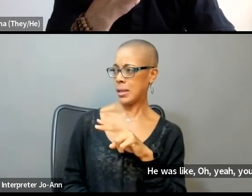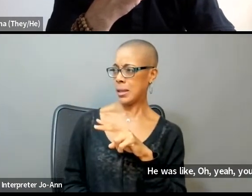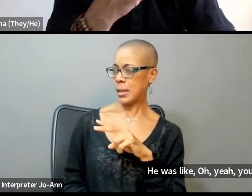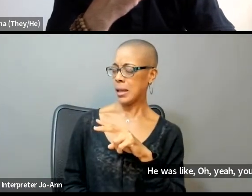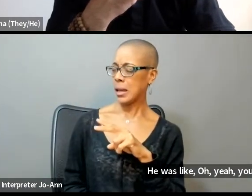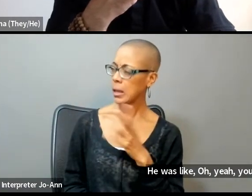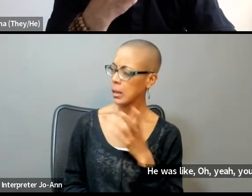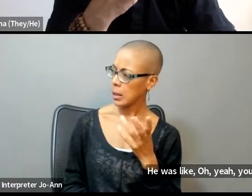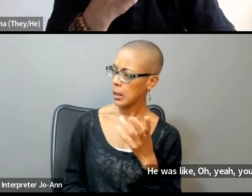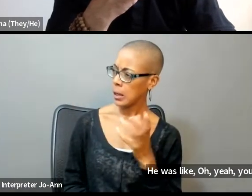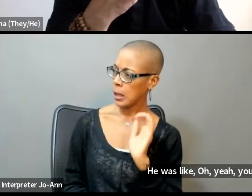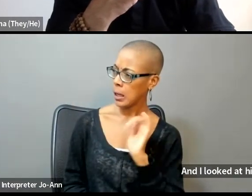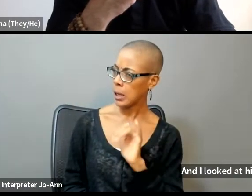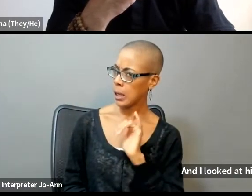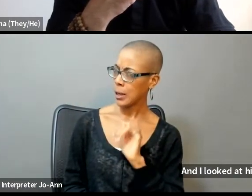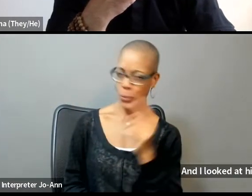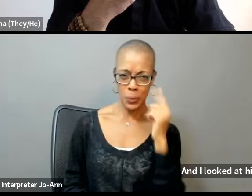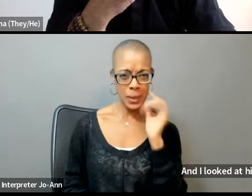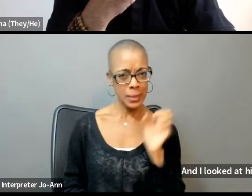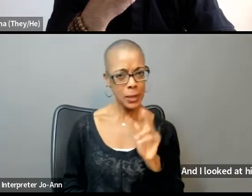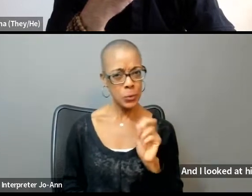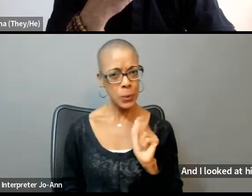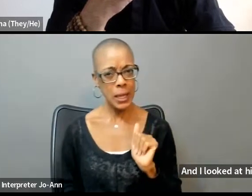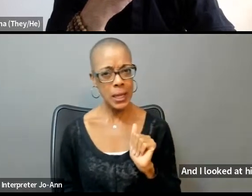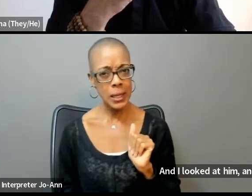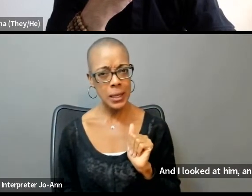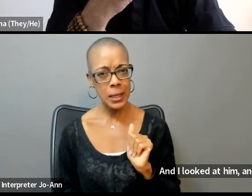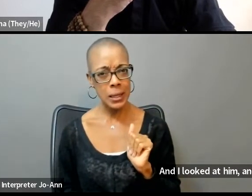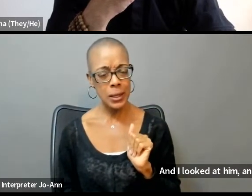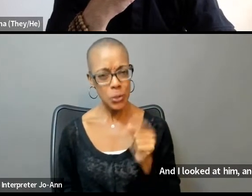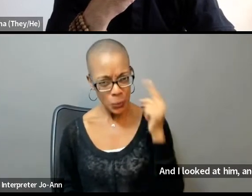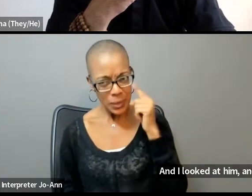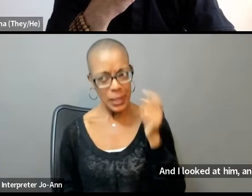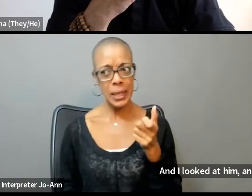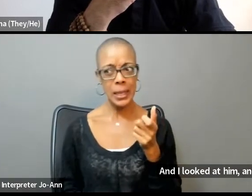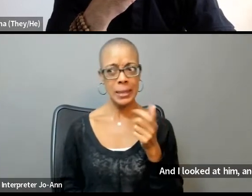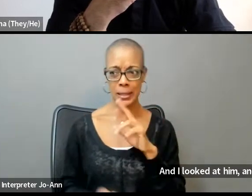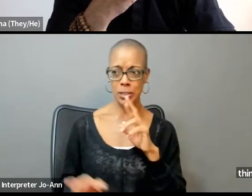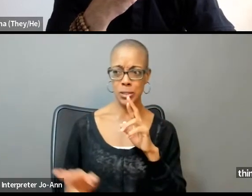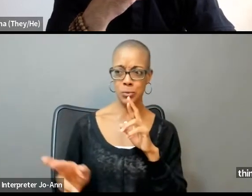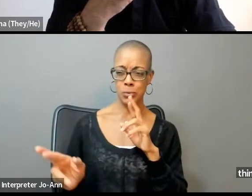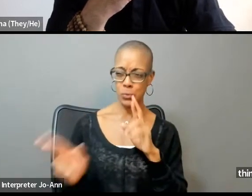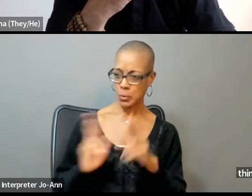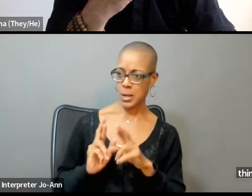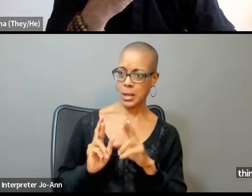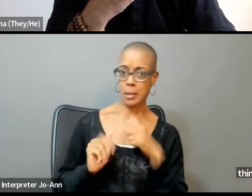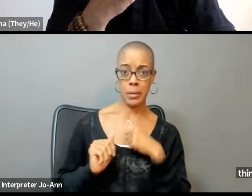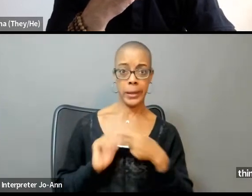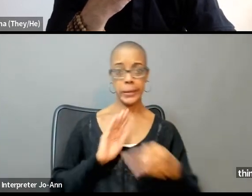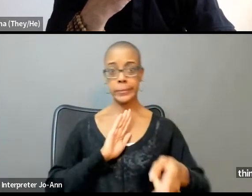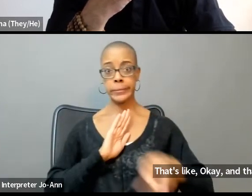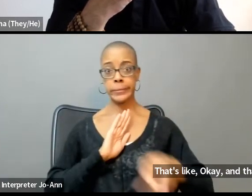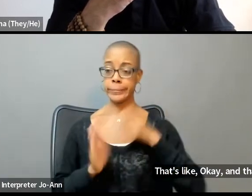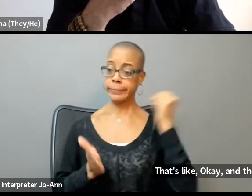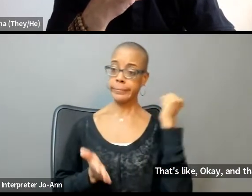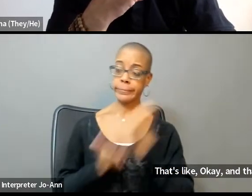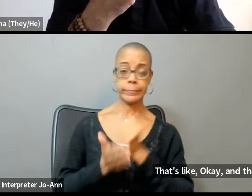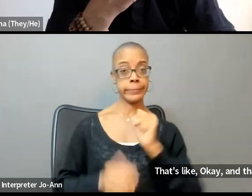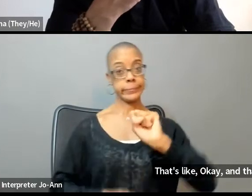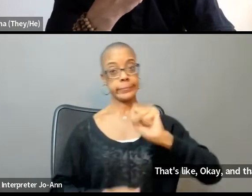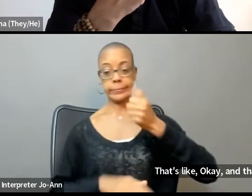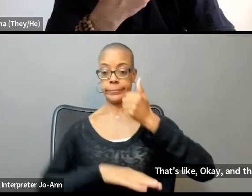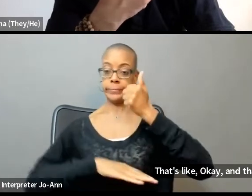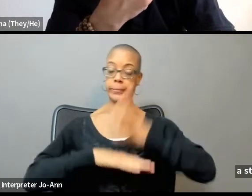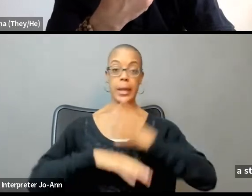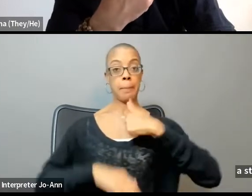that's like okay and that like you're really putting a stamp on I'm a Black queen." And I